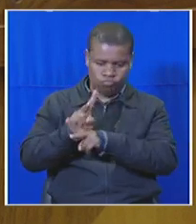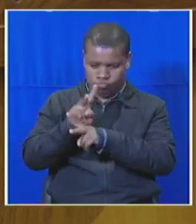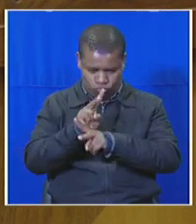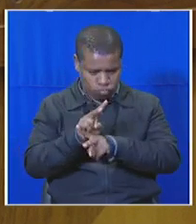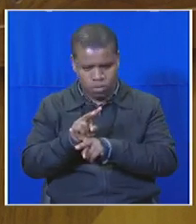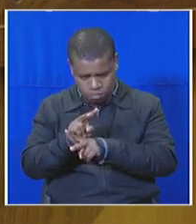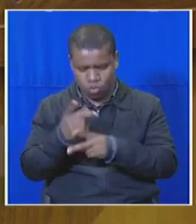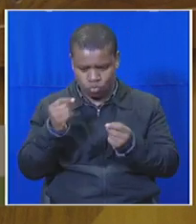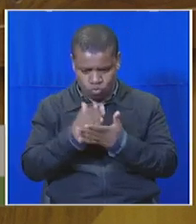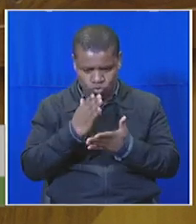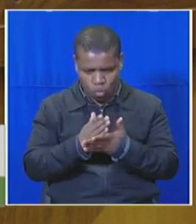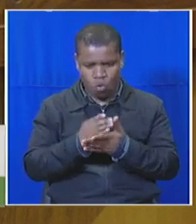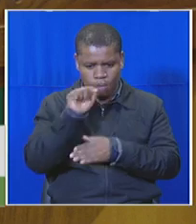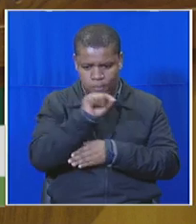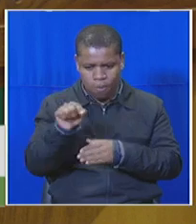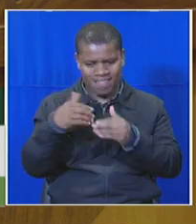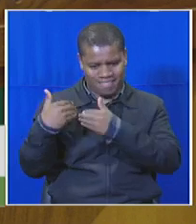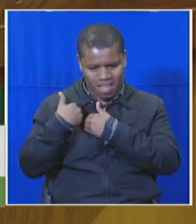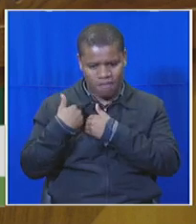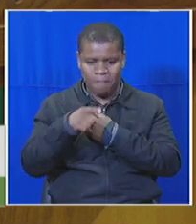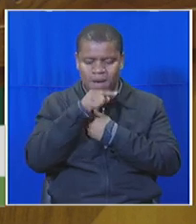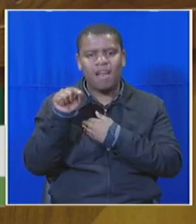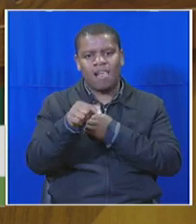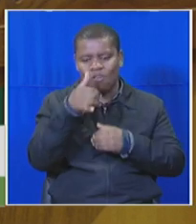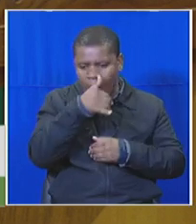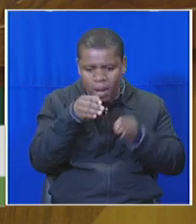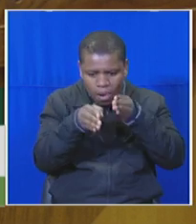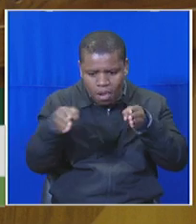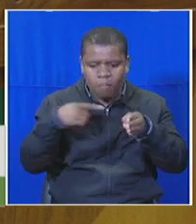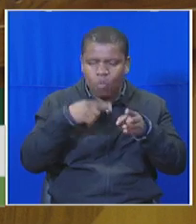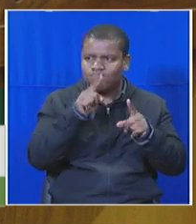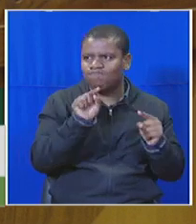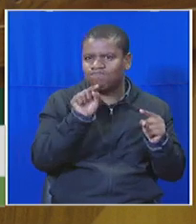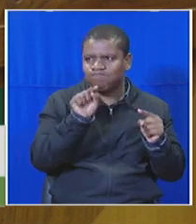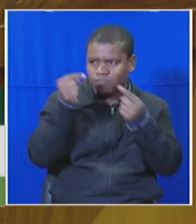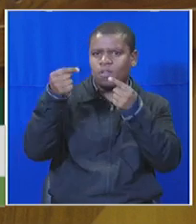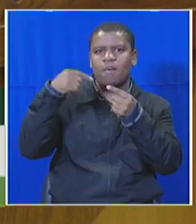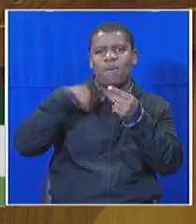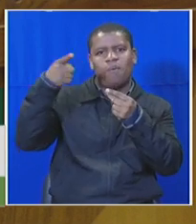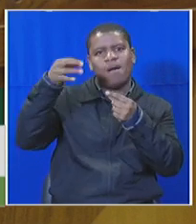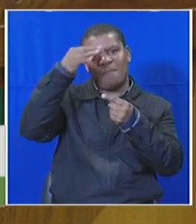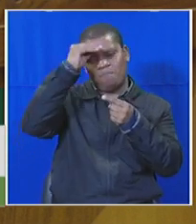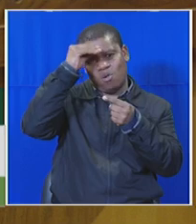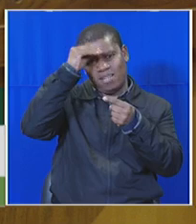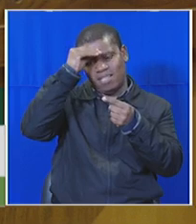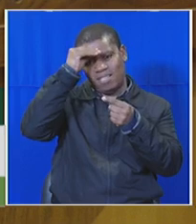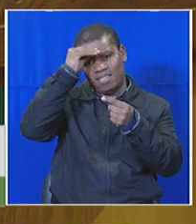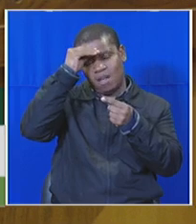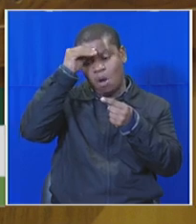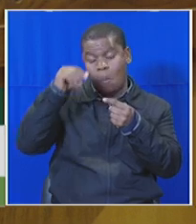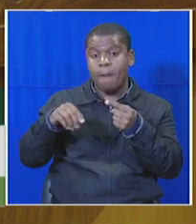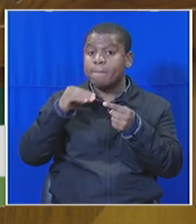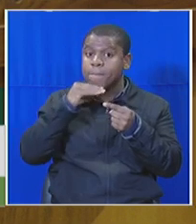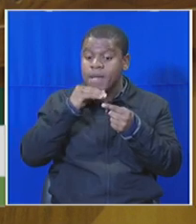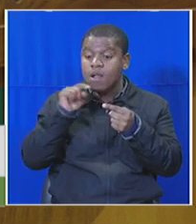being targeted by criminals, not only the government, but every one of us need to stand up and put a stop to